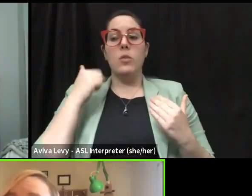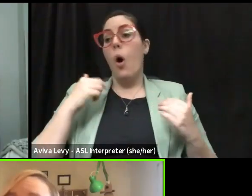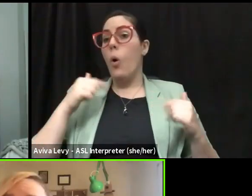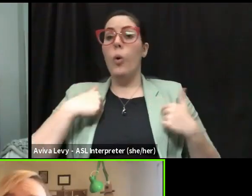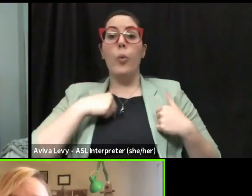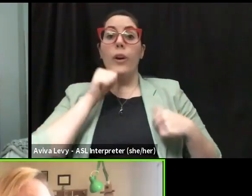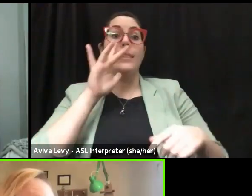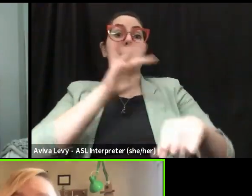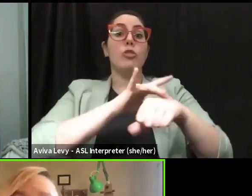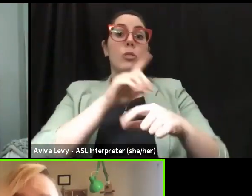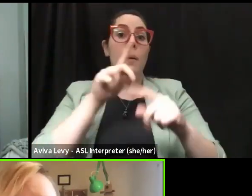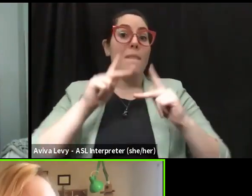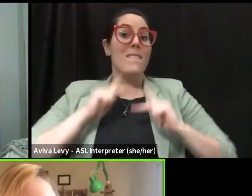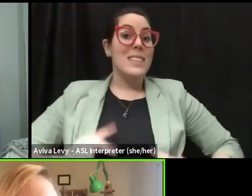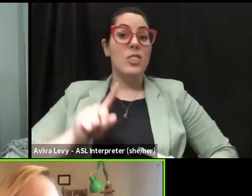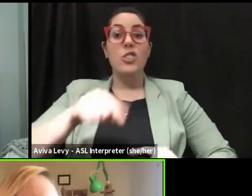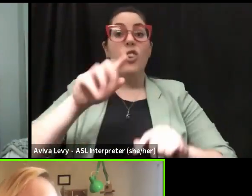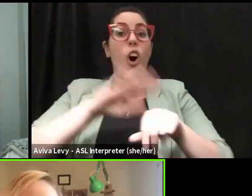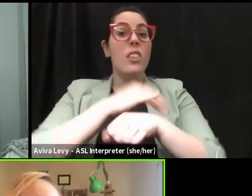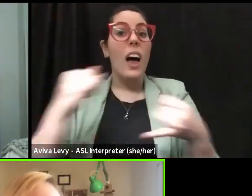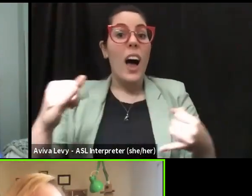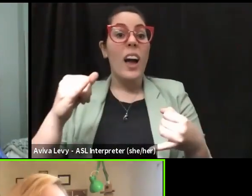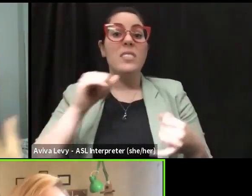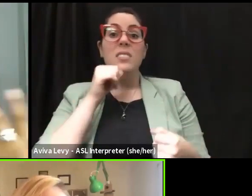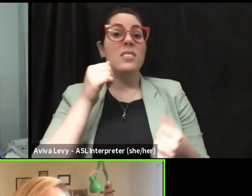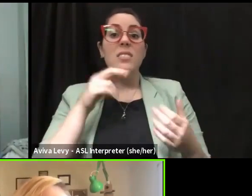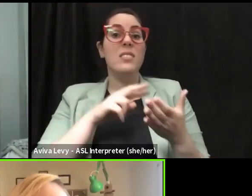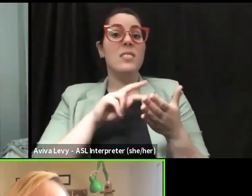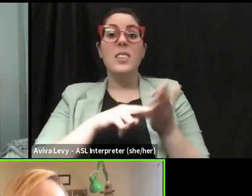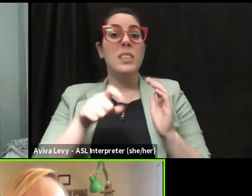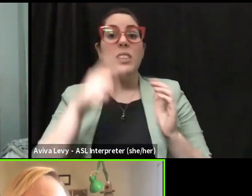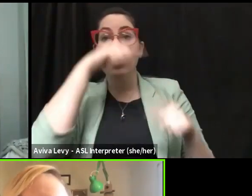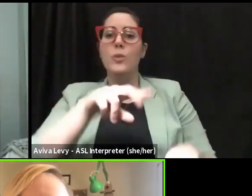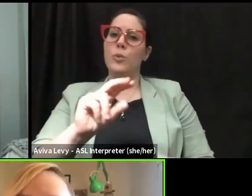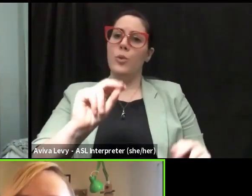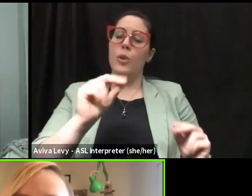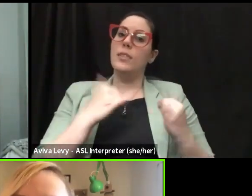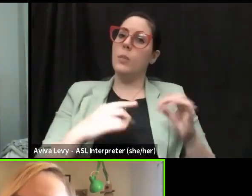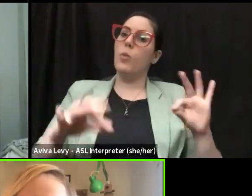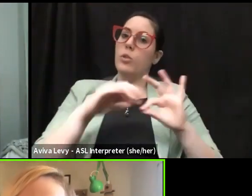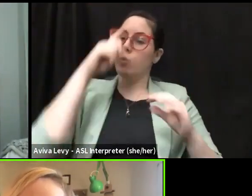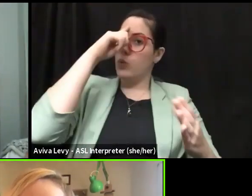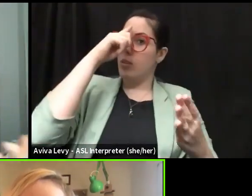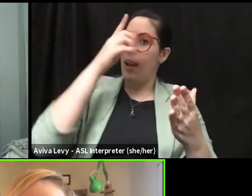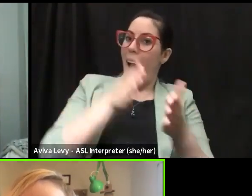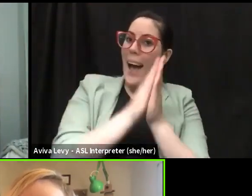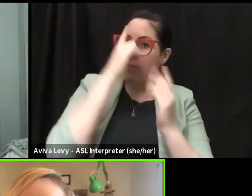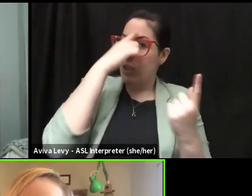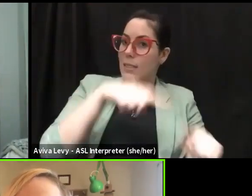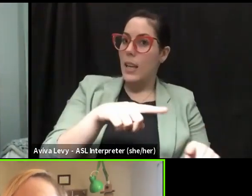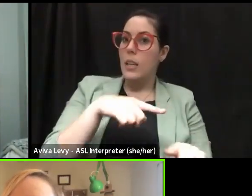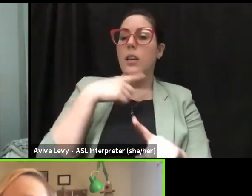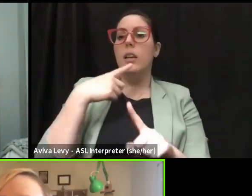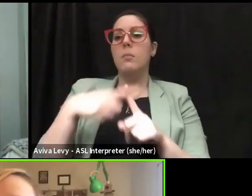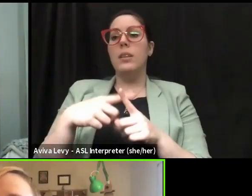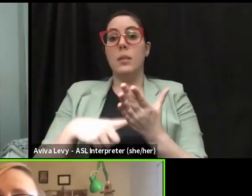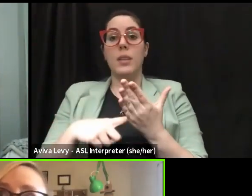even with privacy, when something's on the internet, you have less control over it. So I think we have to be mindful of that. And